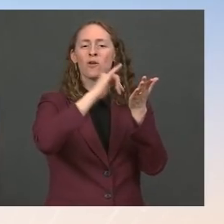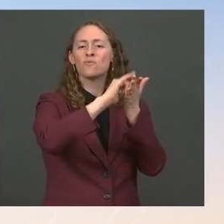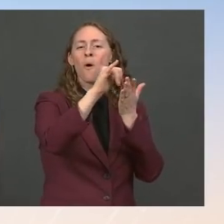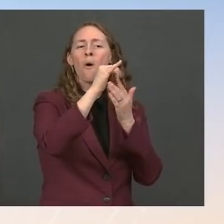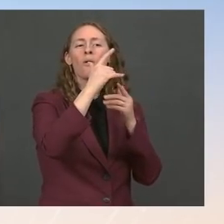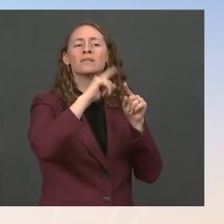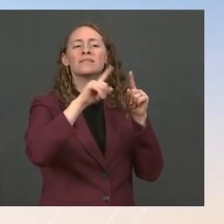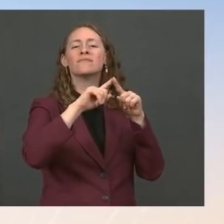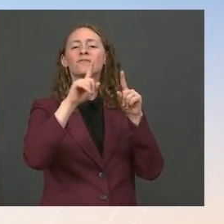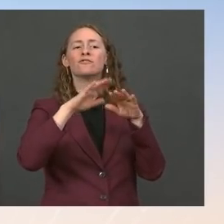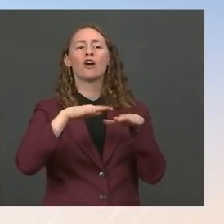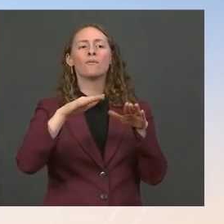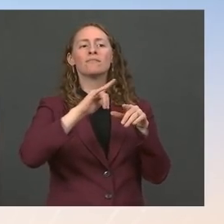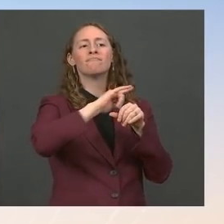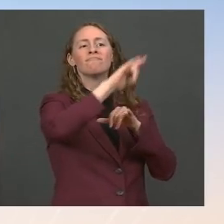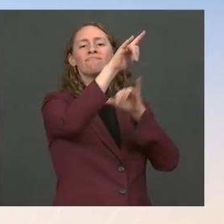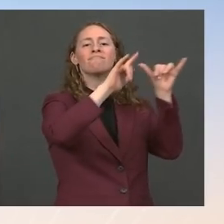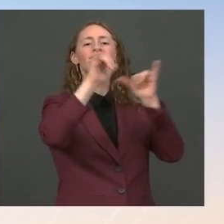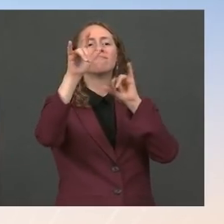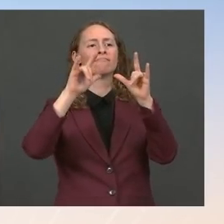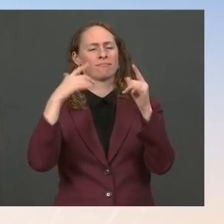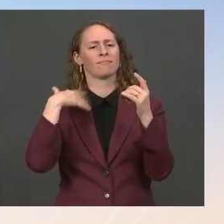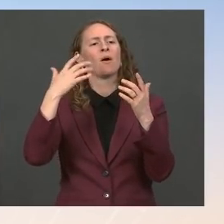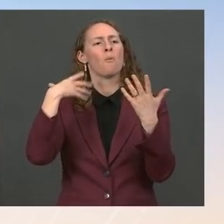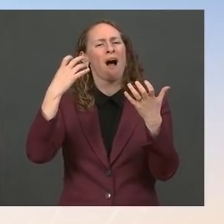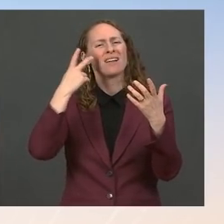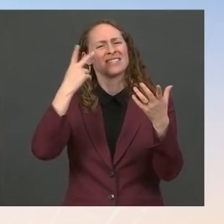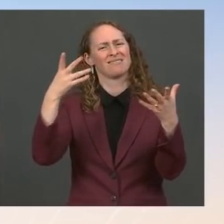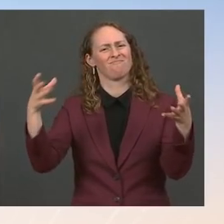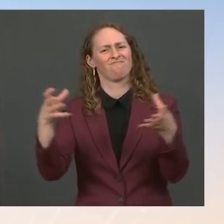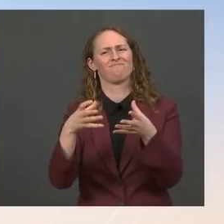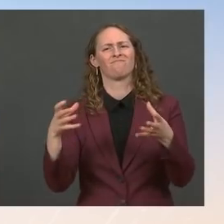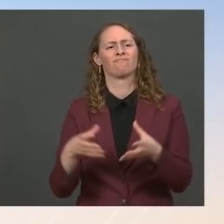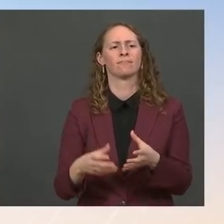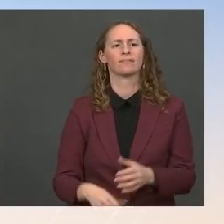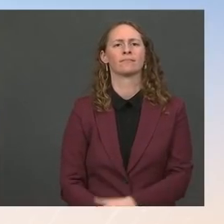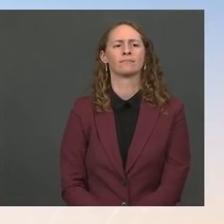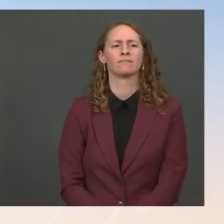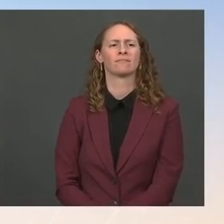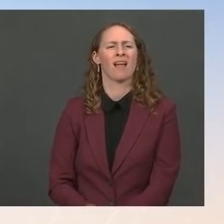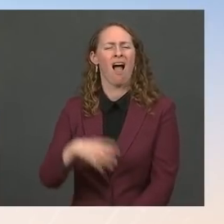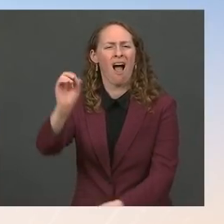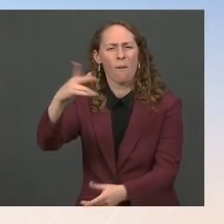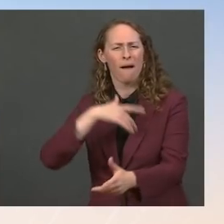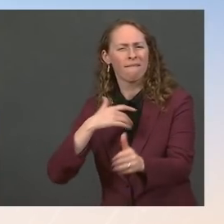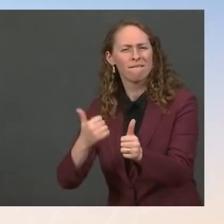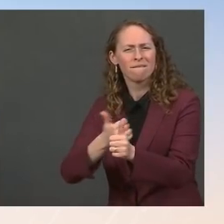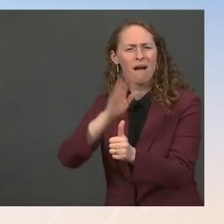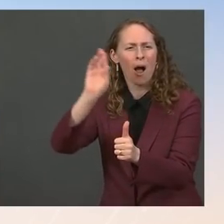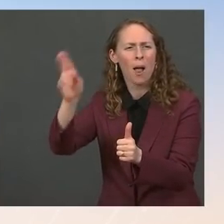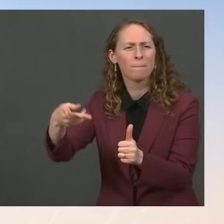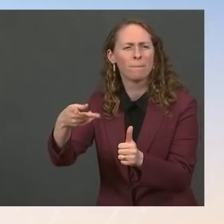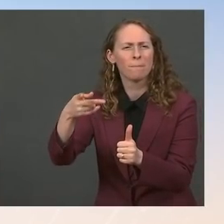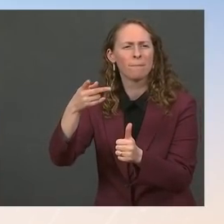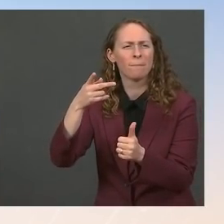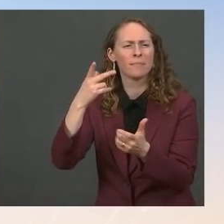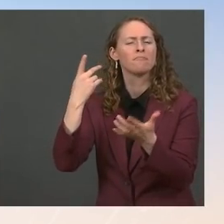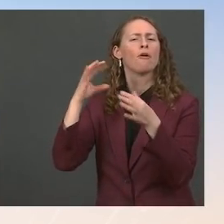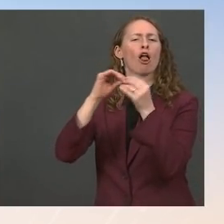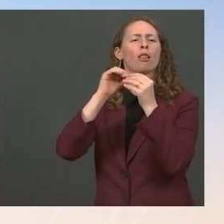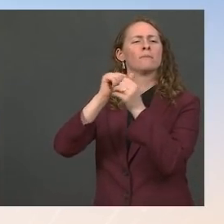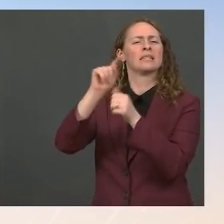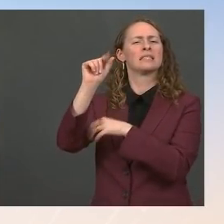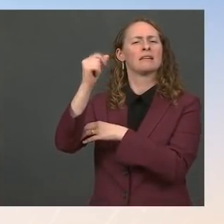family members or vetted sponsors in other parts of the country as well. Okay. To follow up on some of the tax talk, there's this new proposal